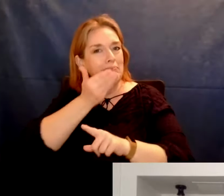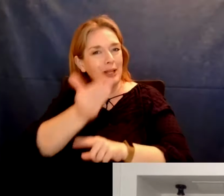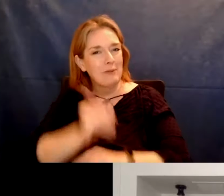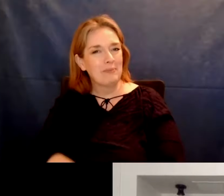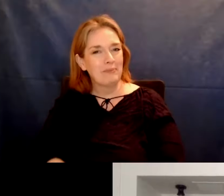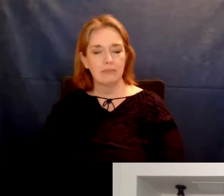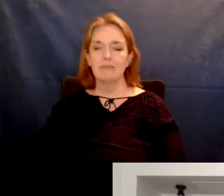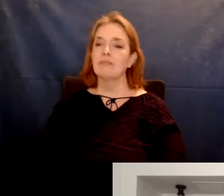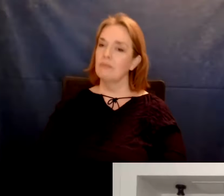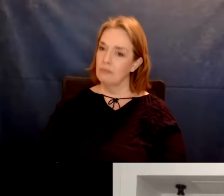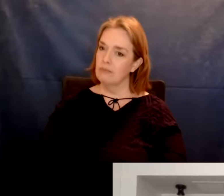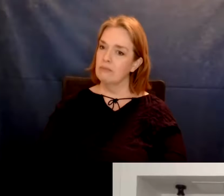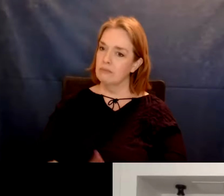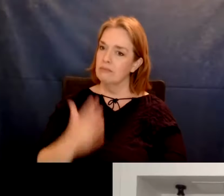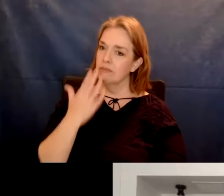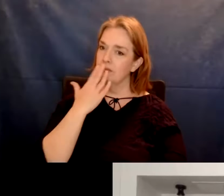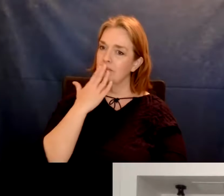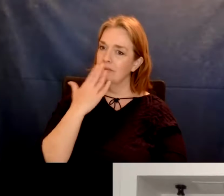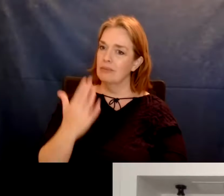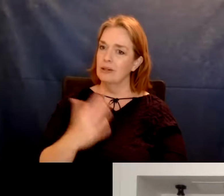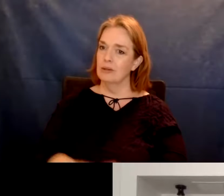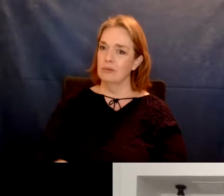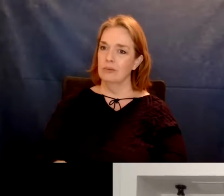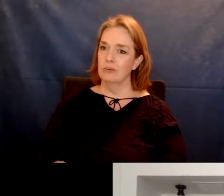Thank you, Lord.